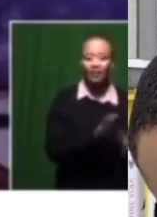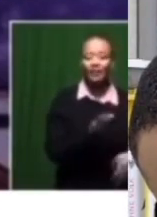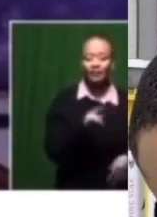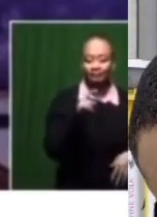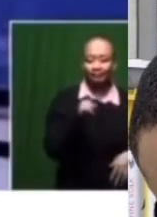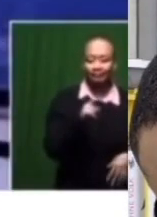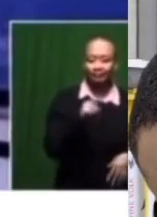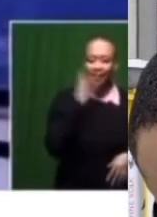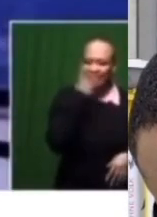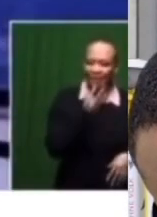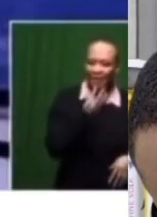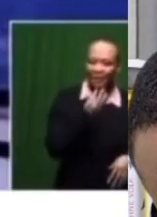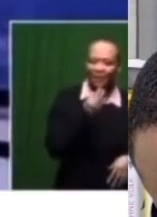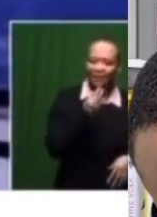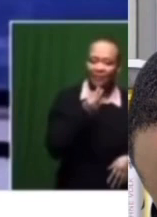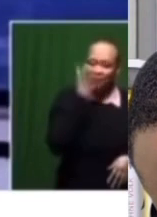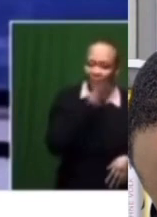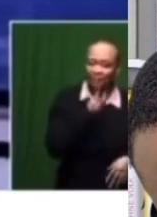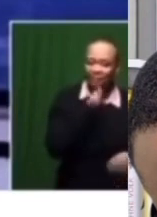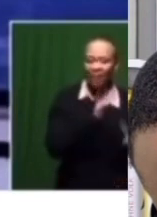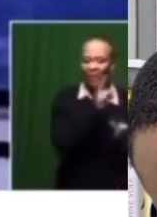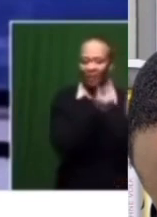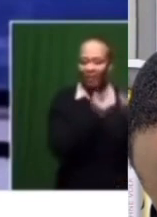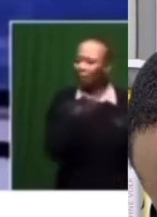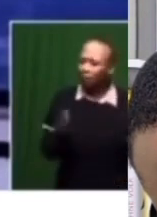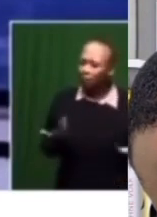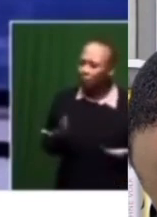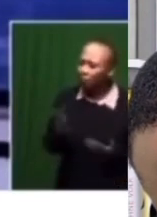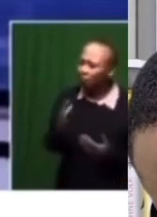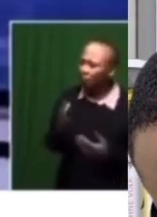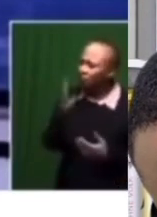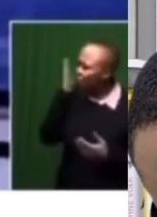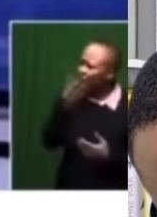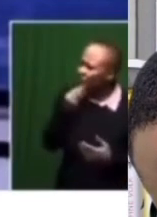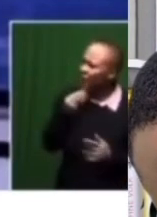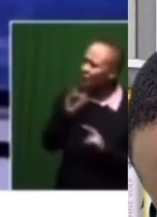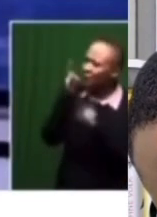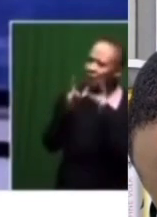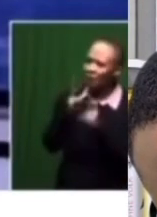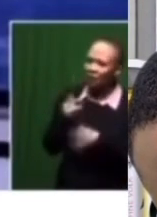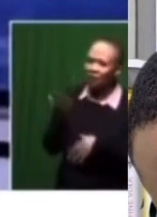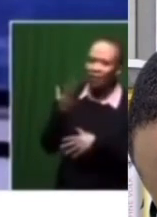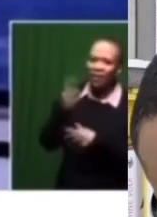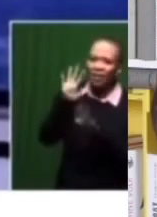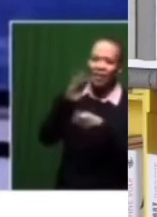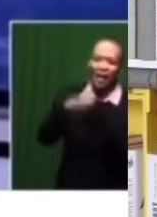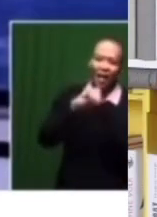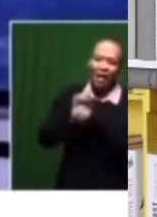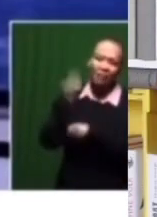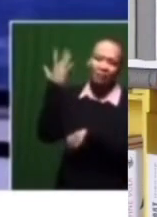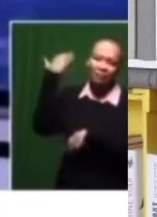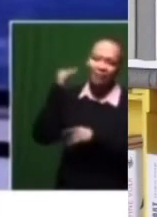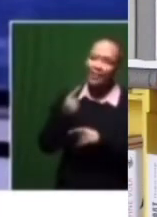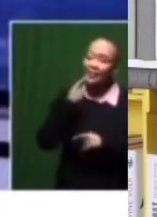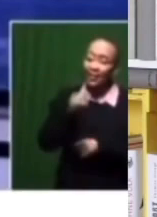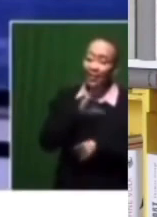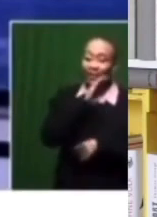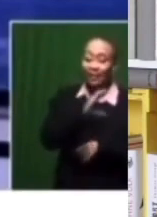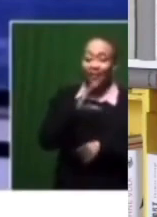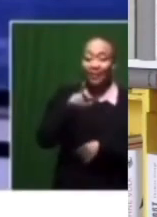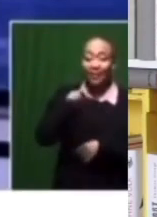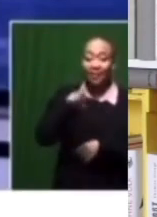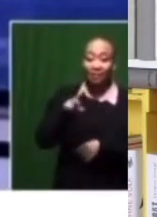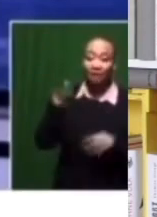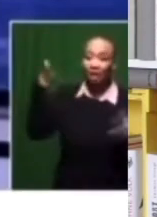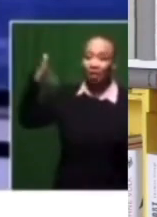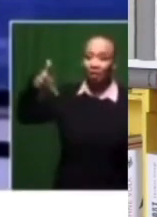can What deploy. smart city? A decade ago, we were talking about the installation of CCTV cameras in the city of Johannesburg. A